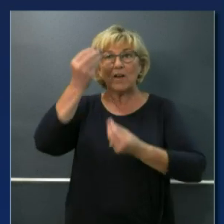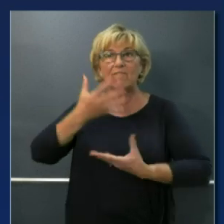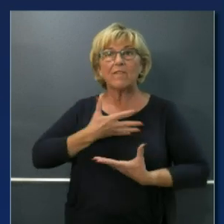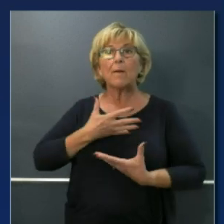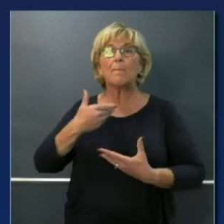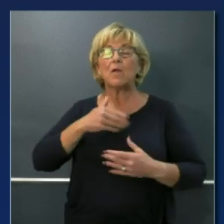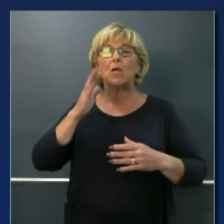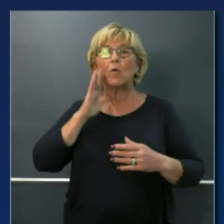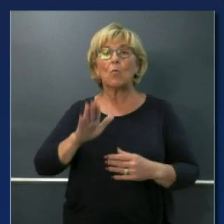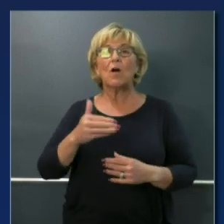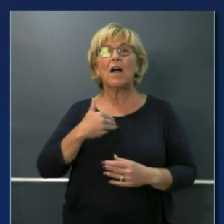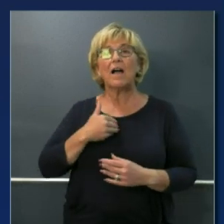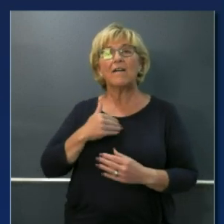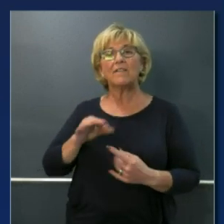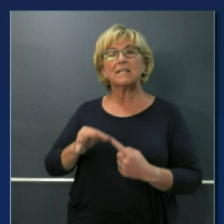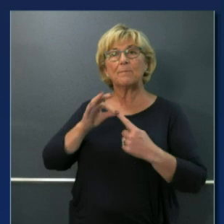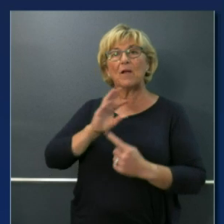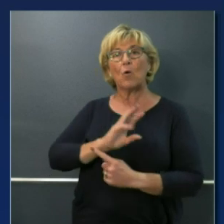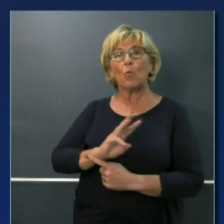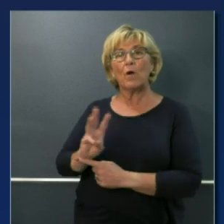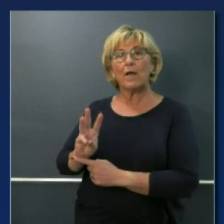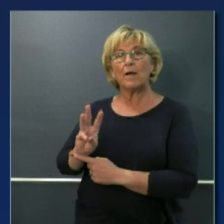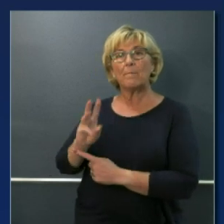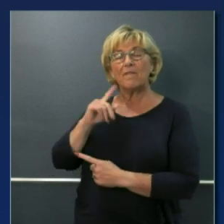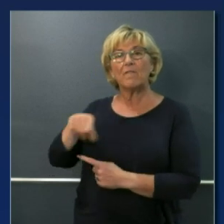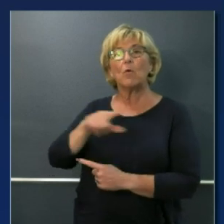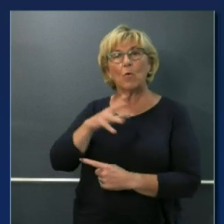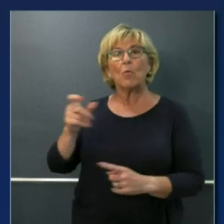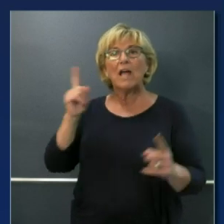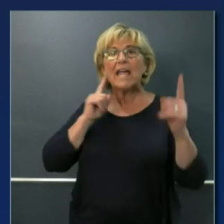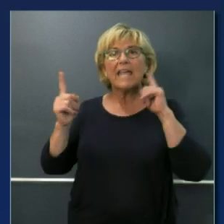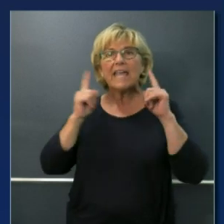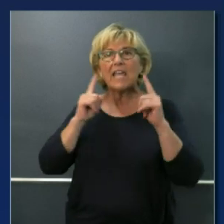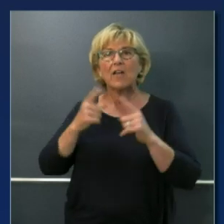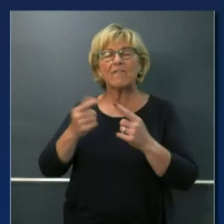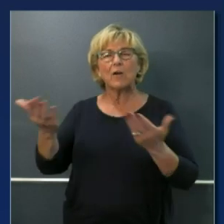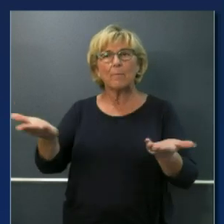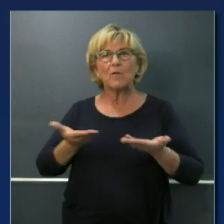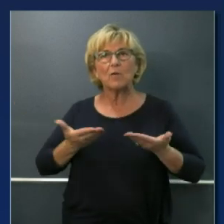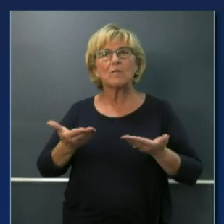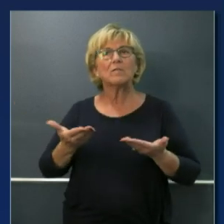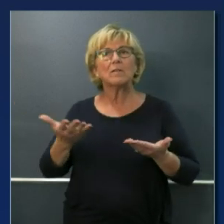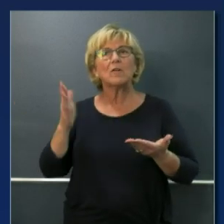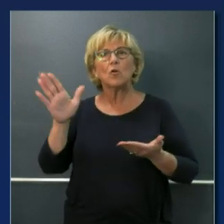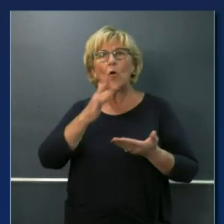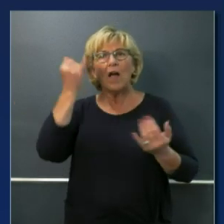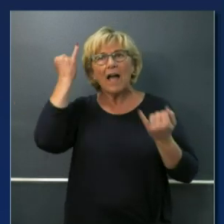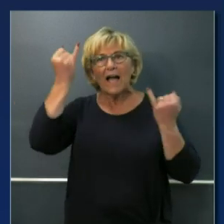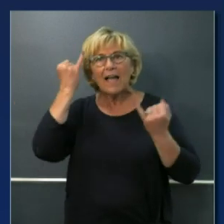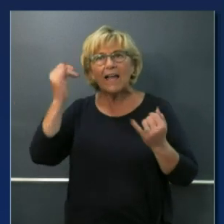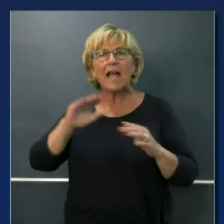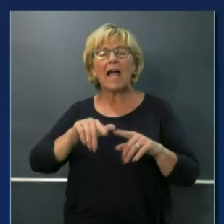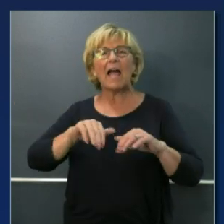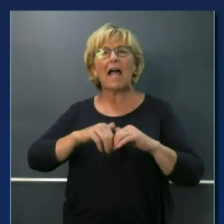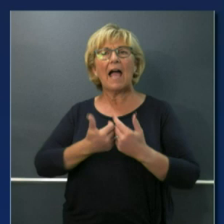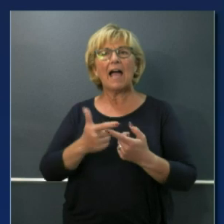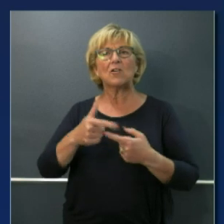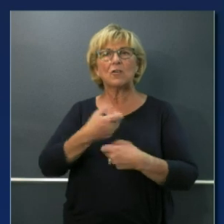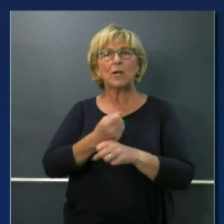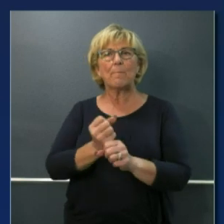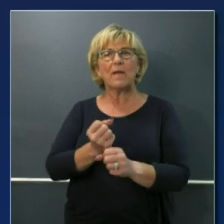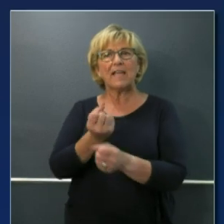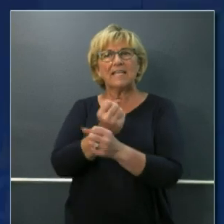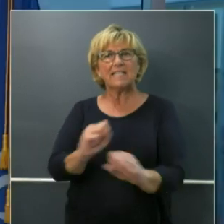the website up shortly for you. But we want to hear from you, because ideas that you have about how you can create